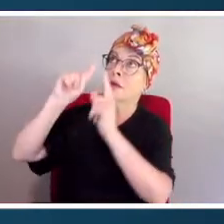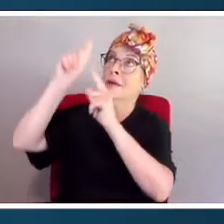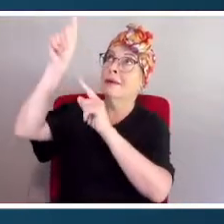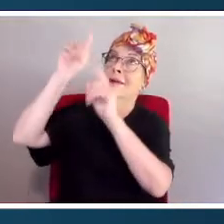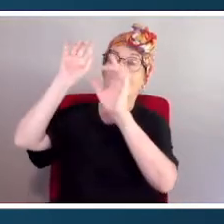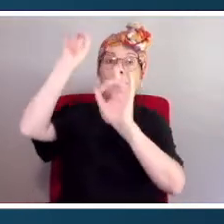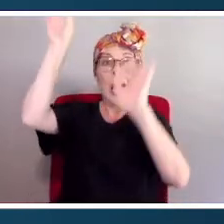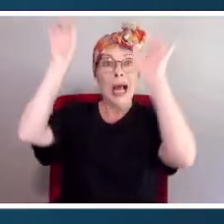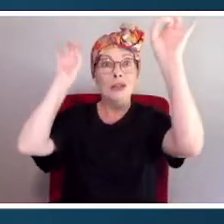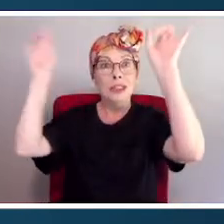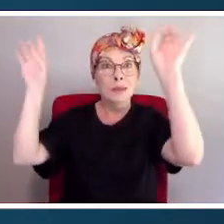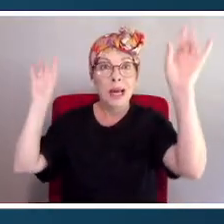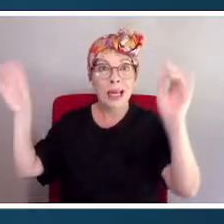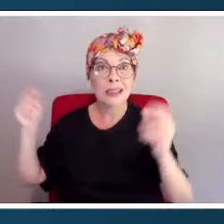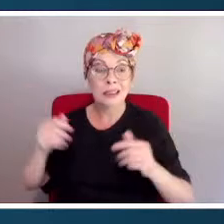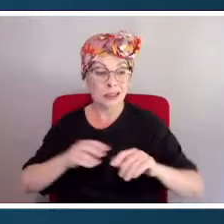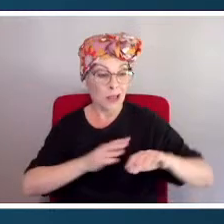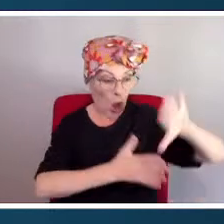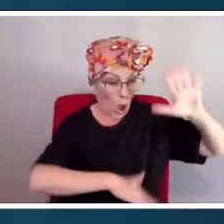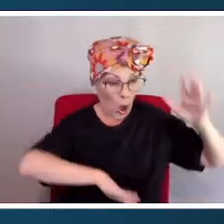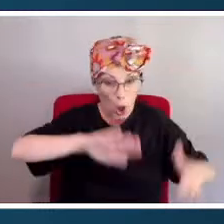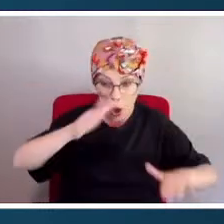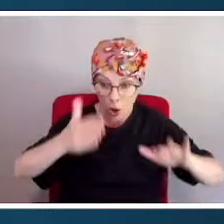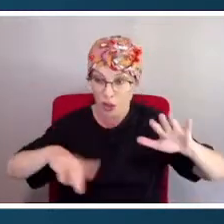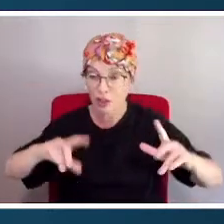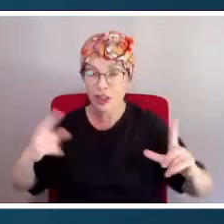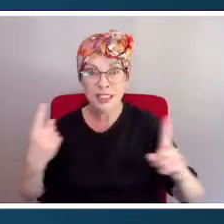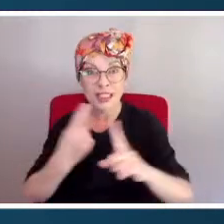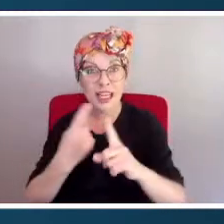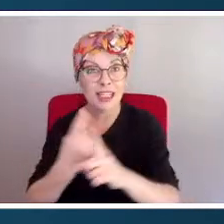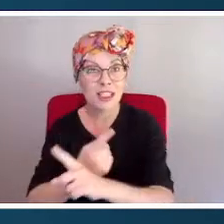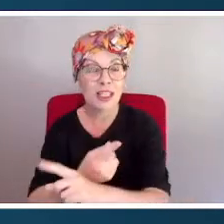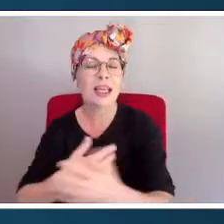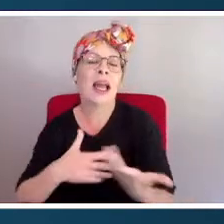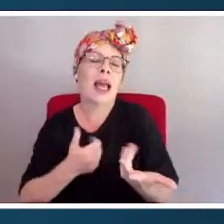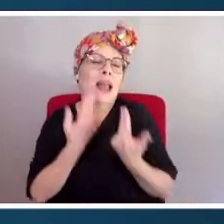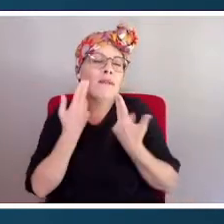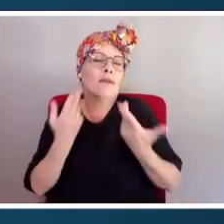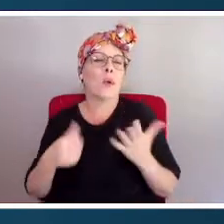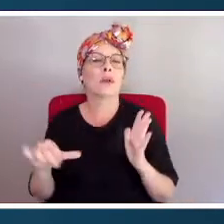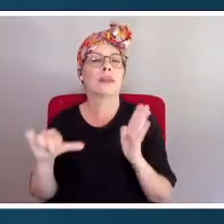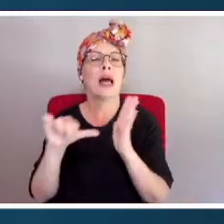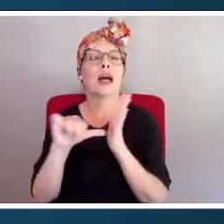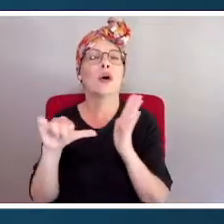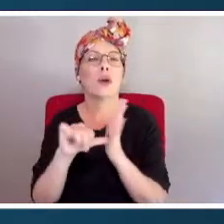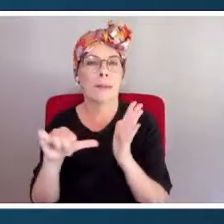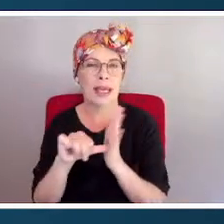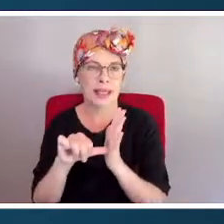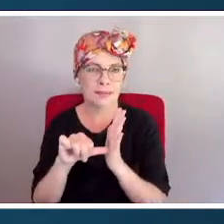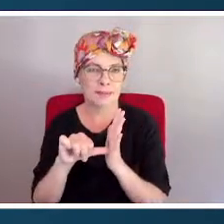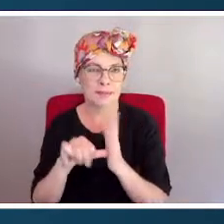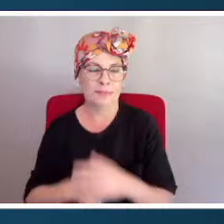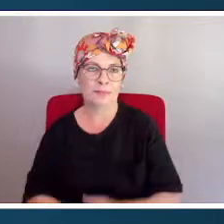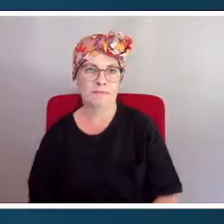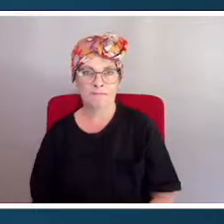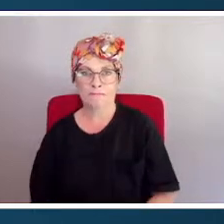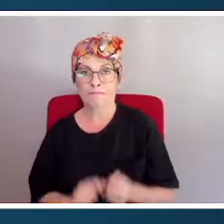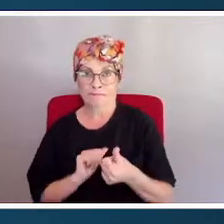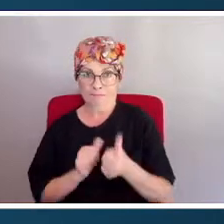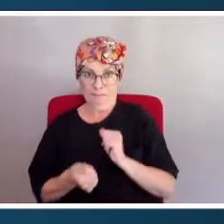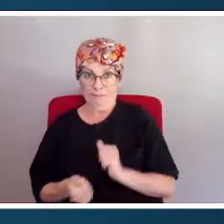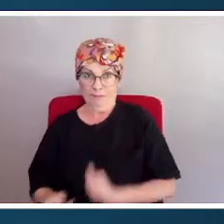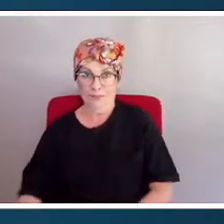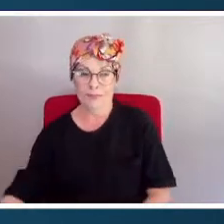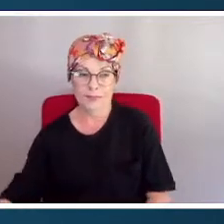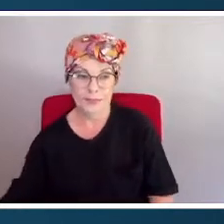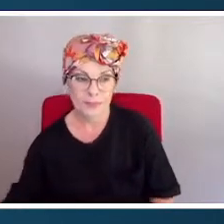and seabed, and of course across the traditional sectors of the economy. And Australia, I know, is deeply concerned about these